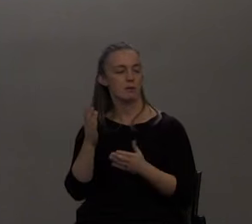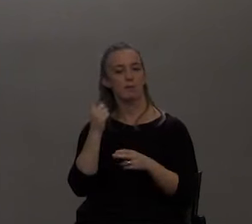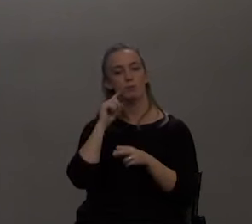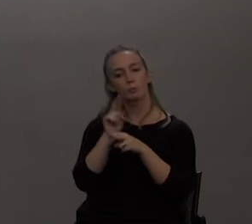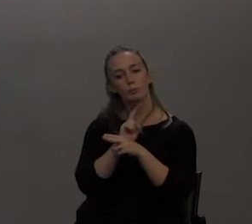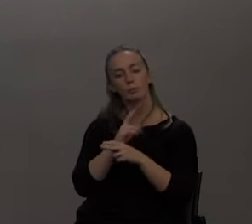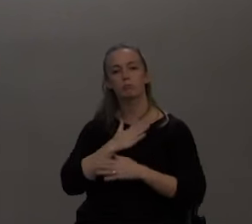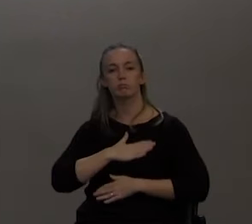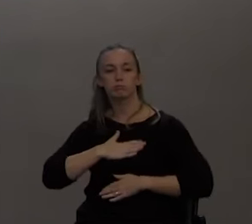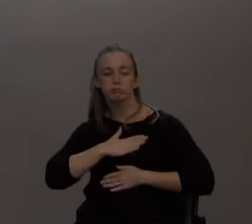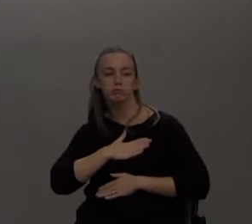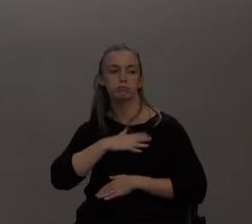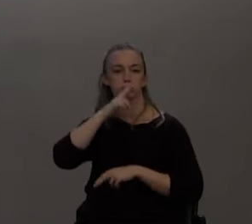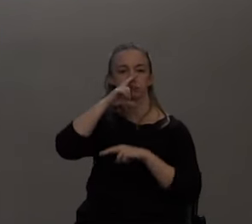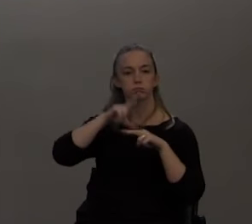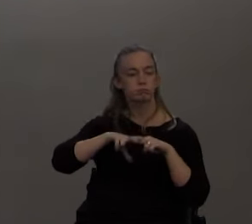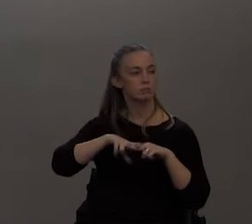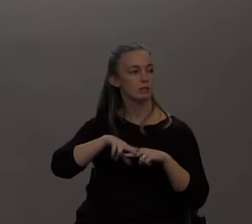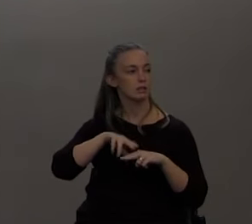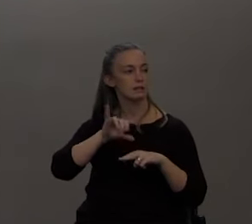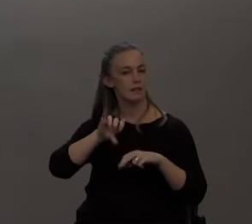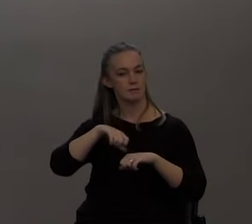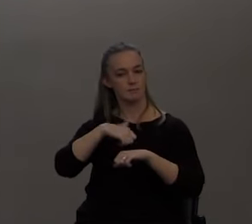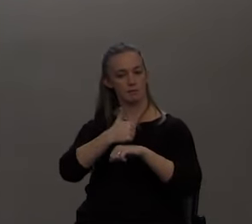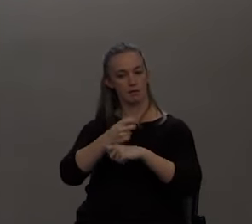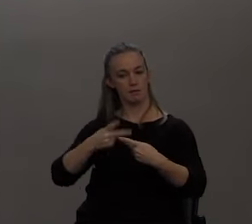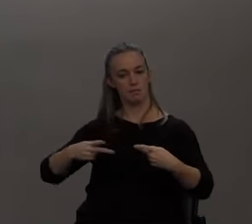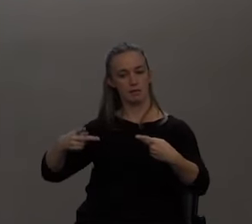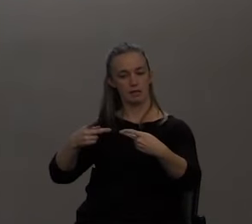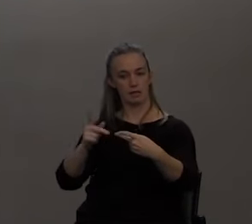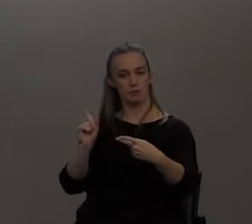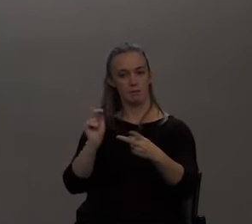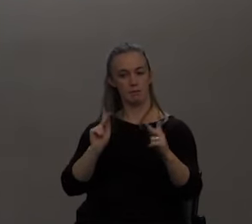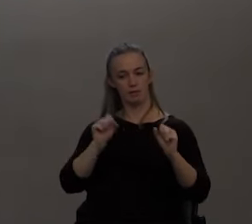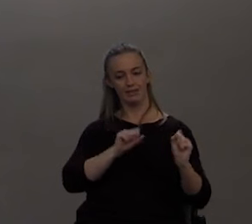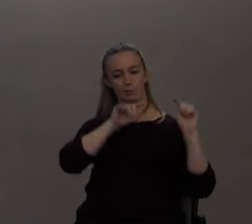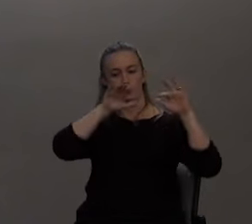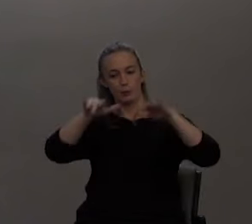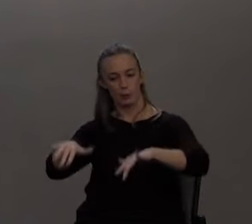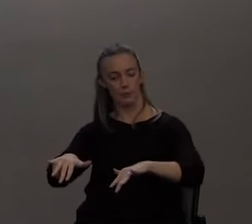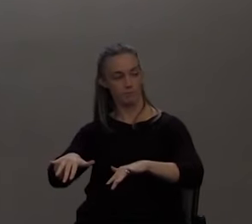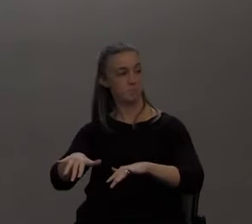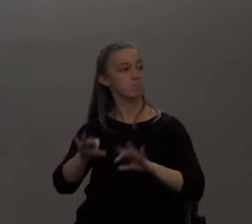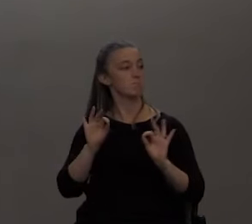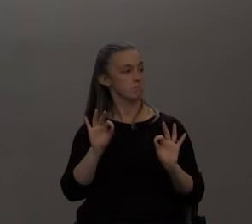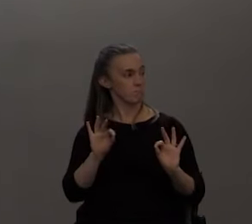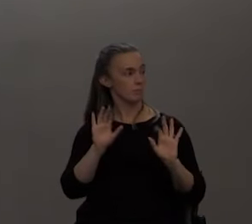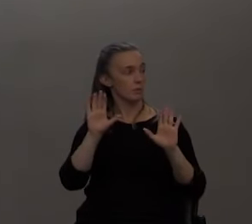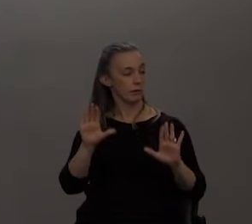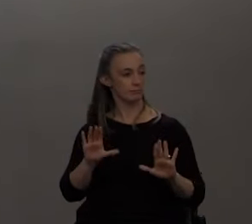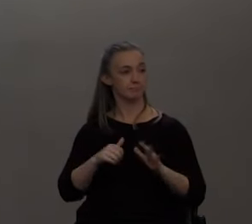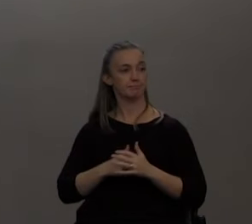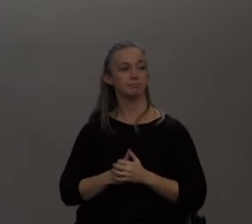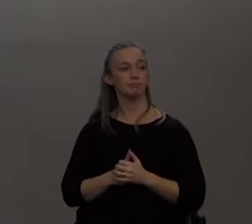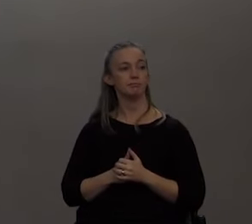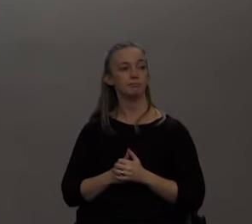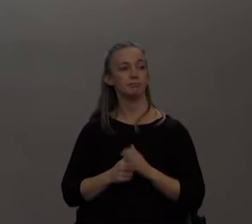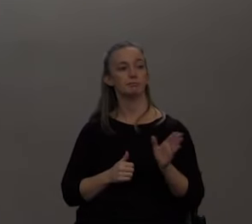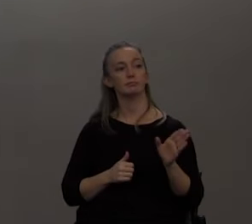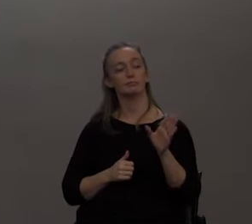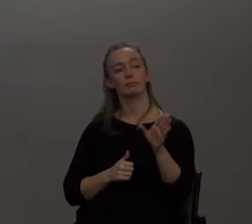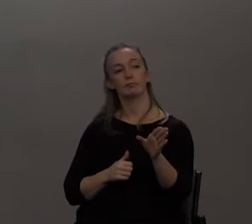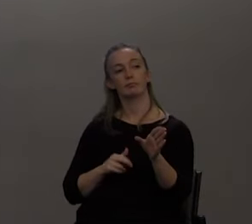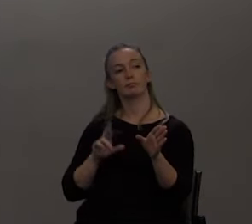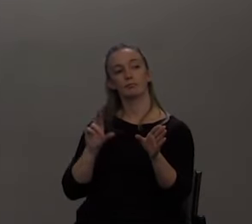consumption or entertainment or recreation, is creating a destination within the community of economic development. Excellent. I would